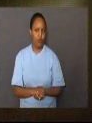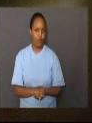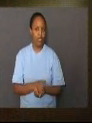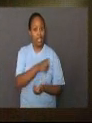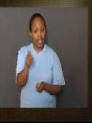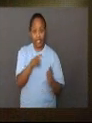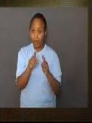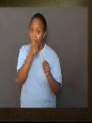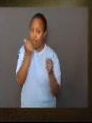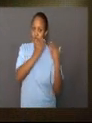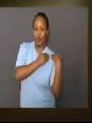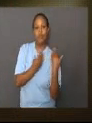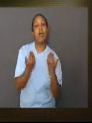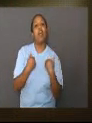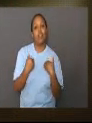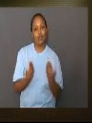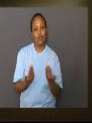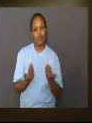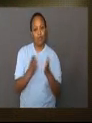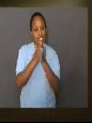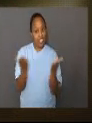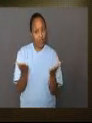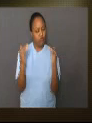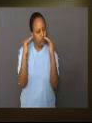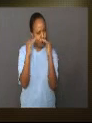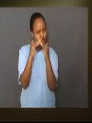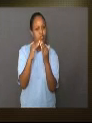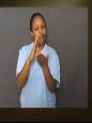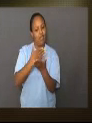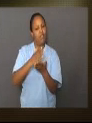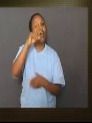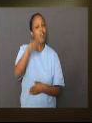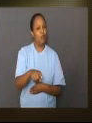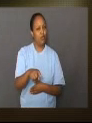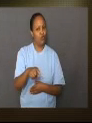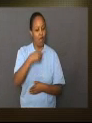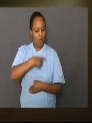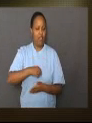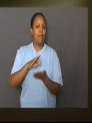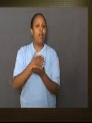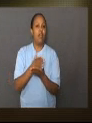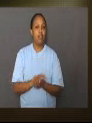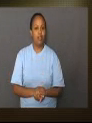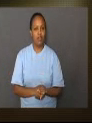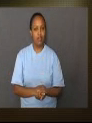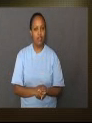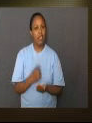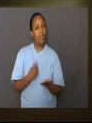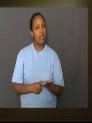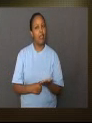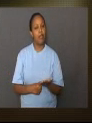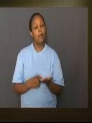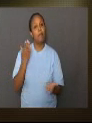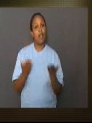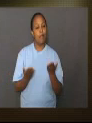a responsibility to share the textbook equally among your group members. This might